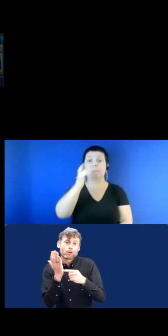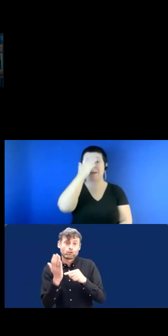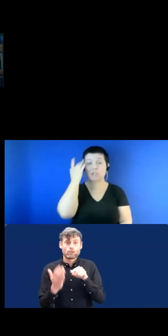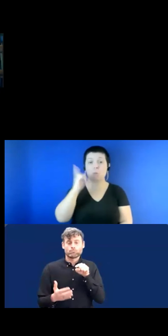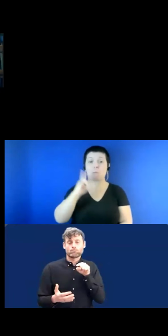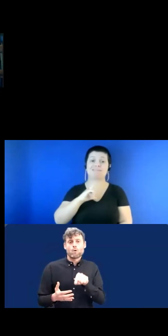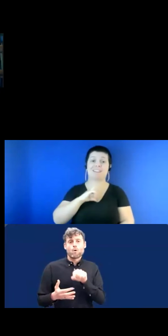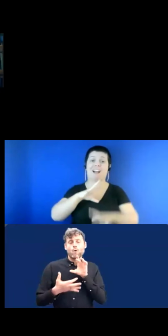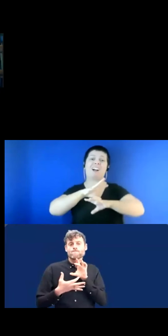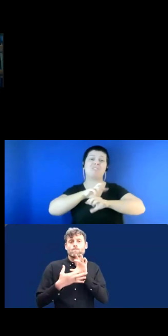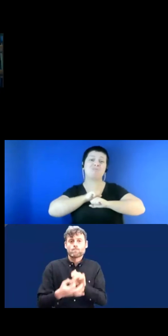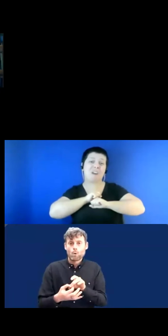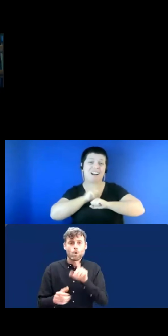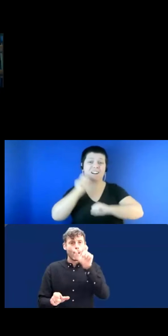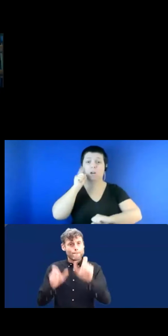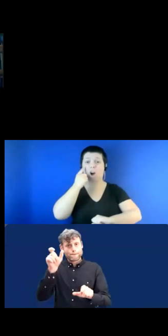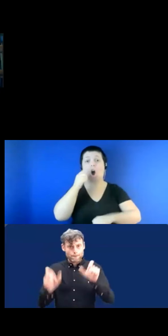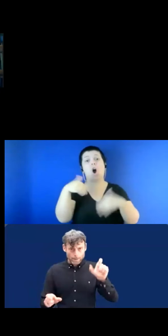age-related deafblindness.